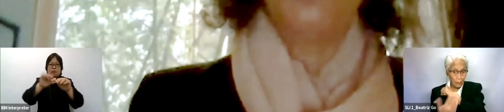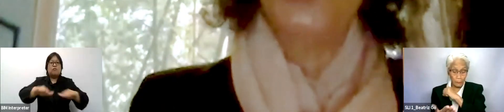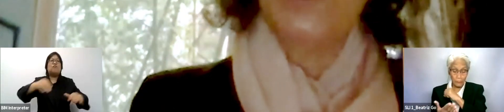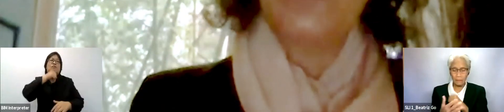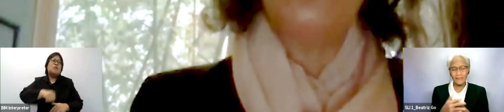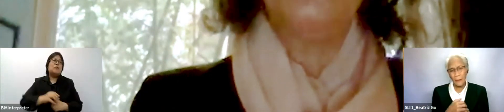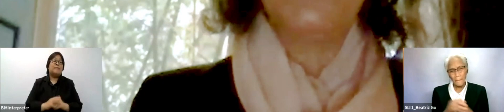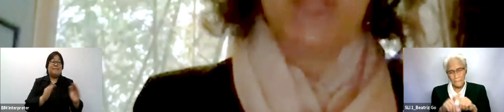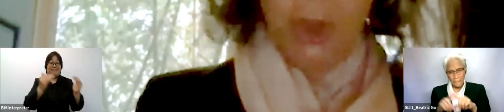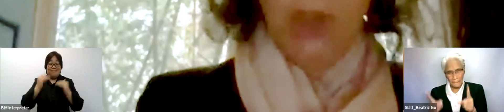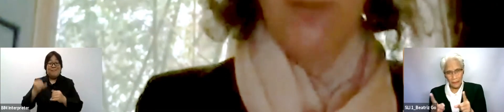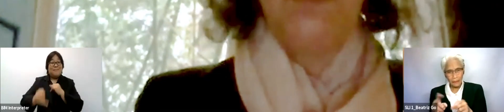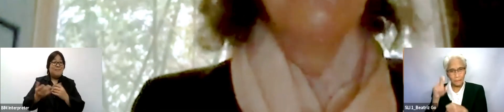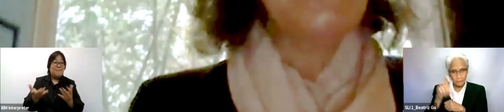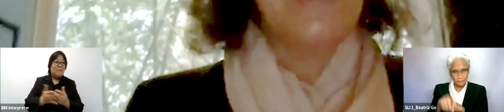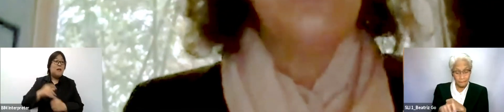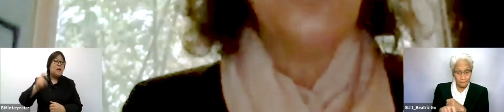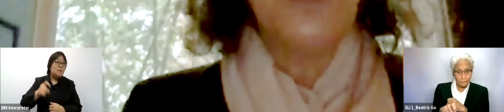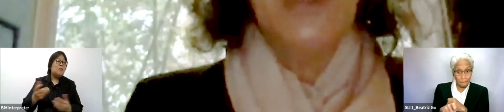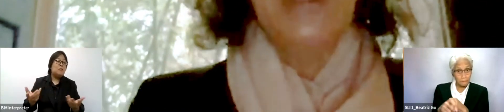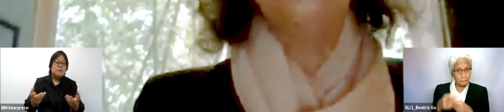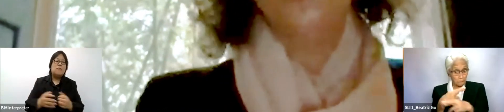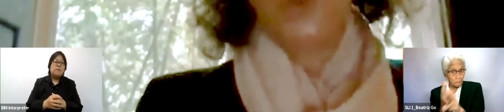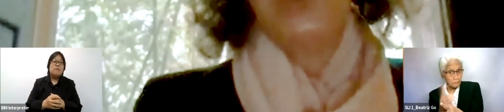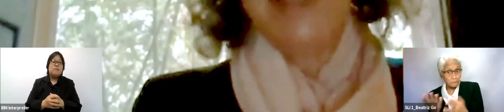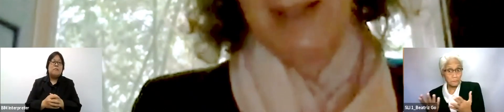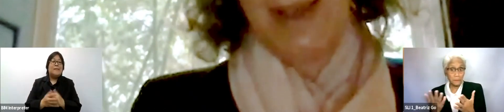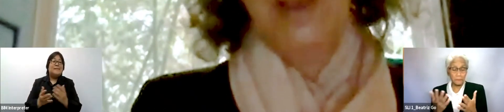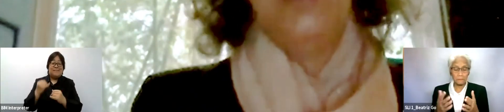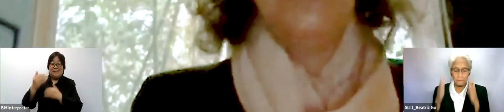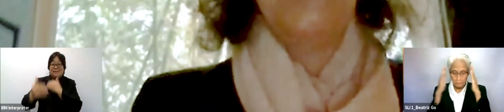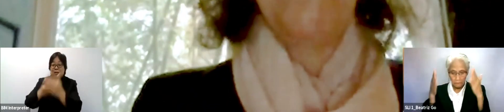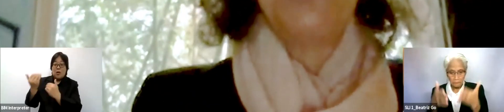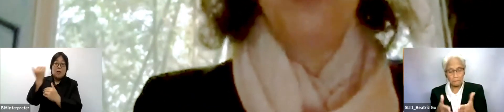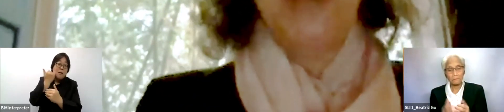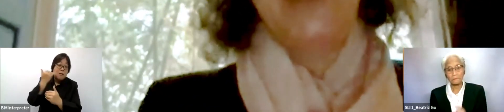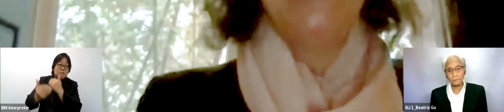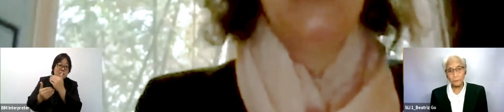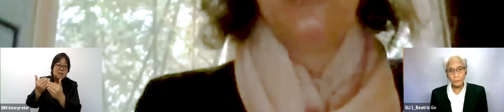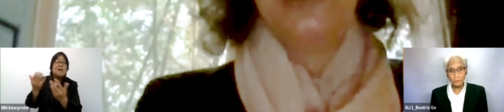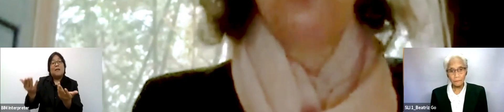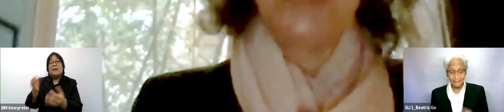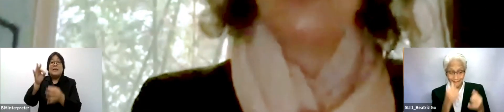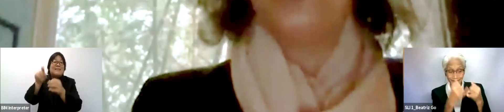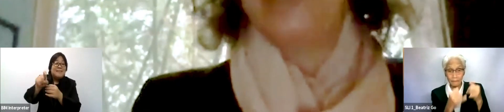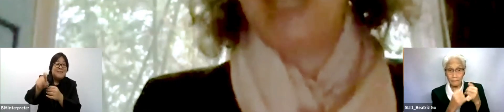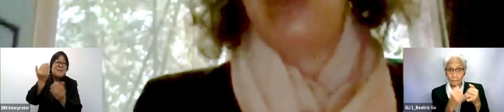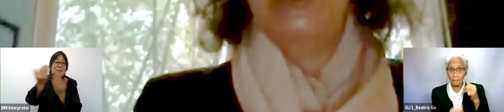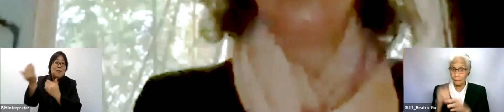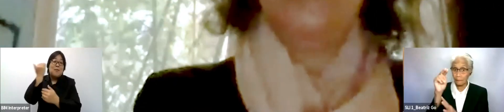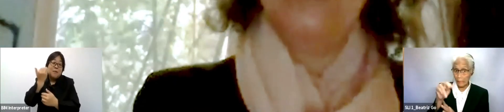lot of onus on the dimension of mental health and the social sector, rather than the Ministry